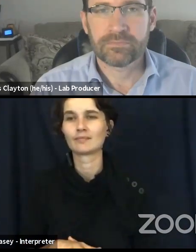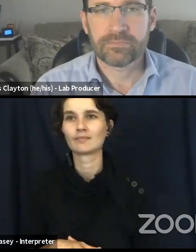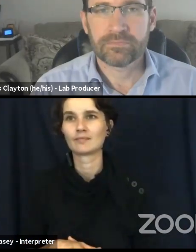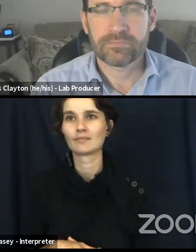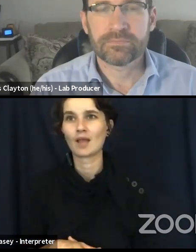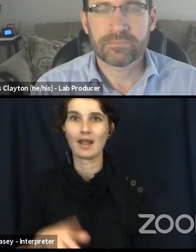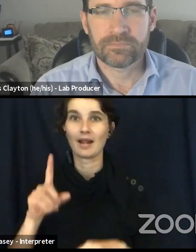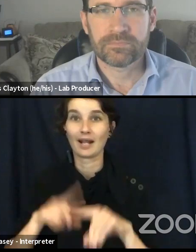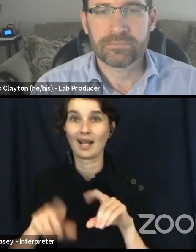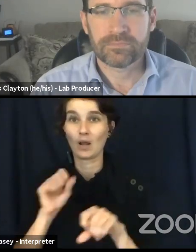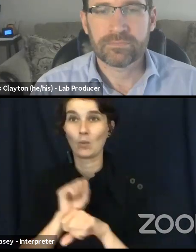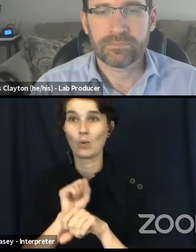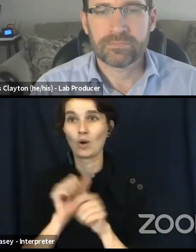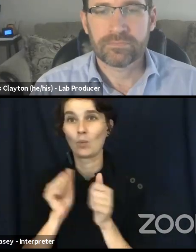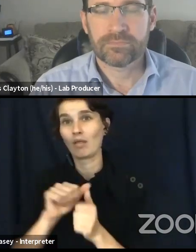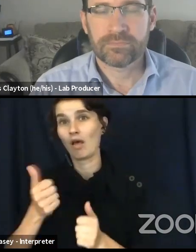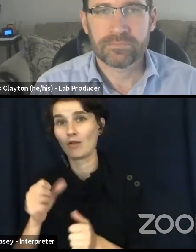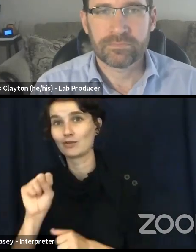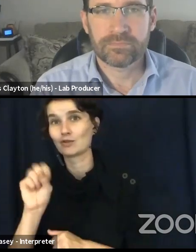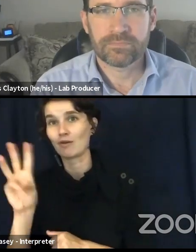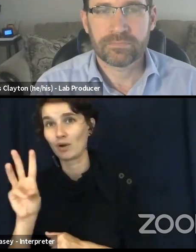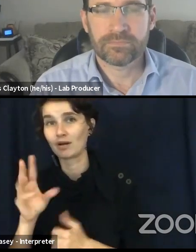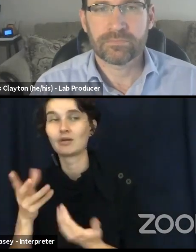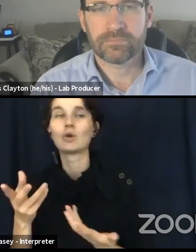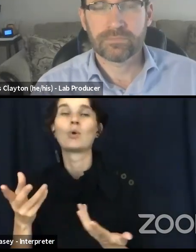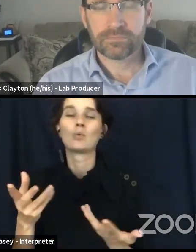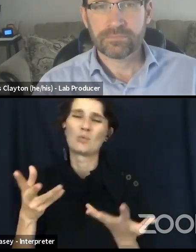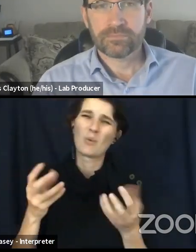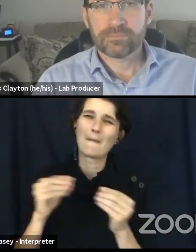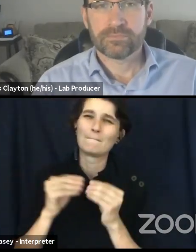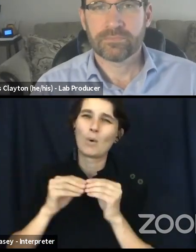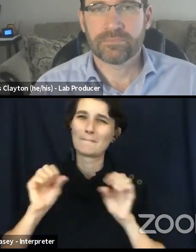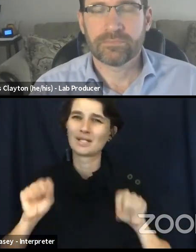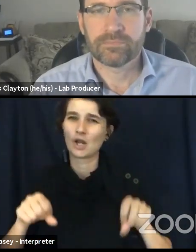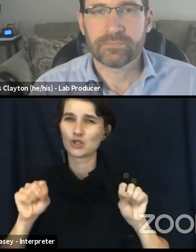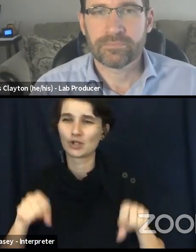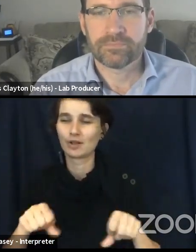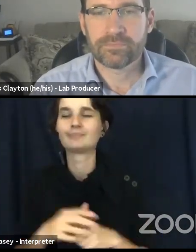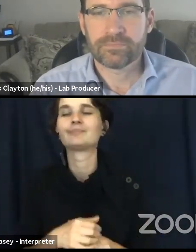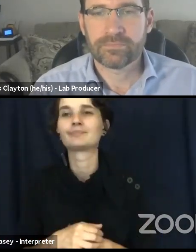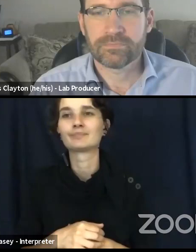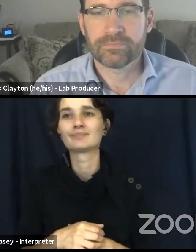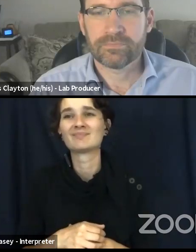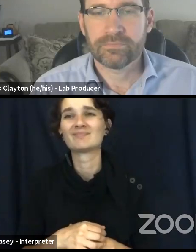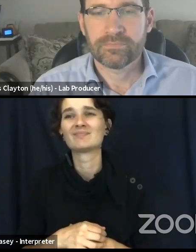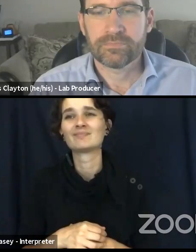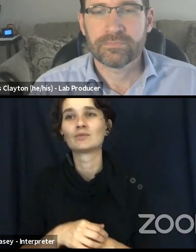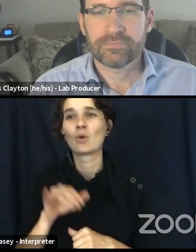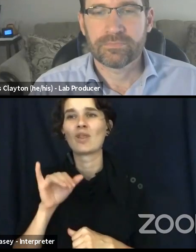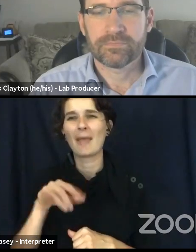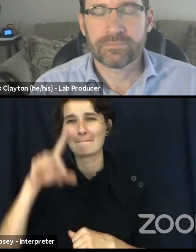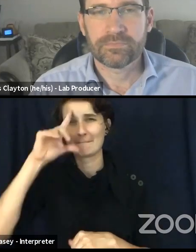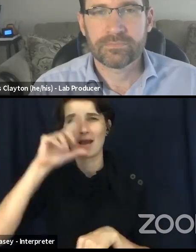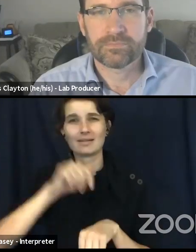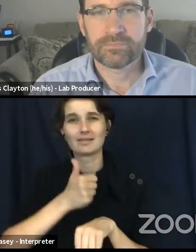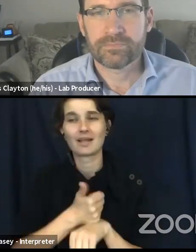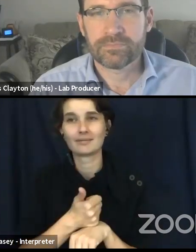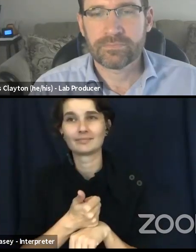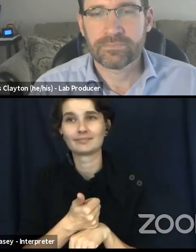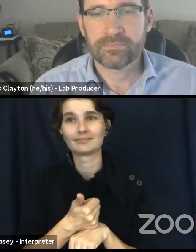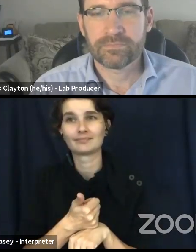that allow for more potentials. So even just being in that mindset of